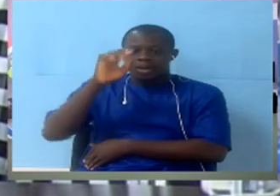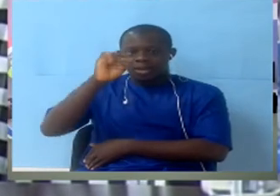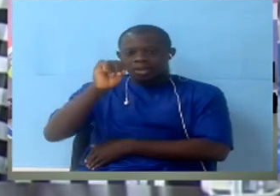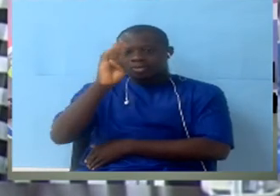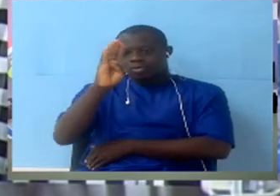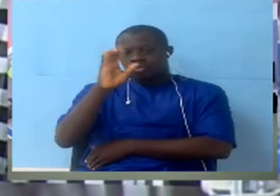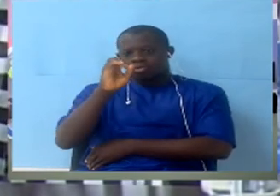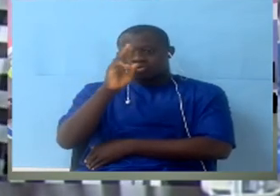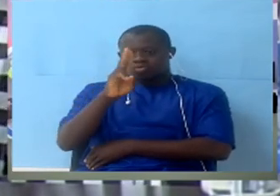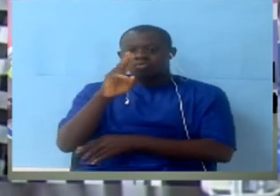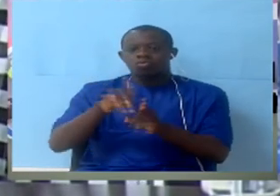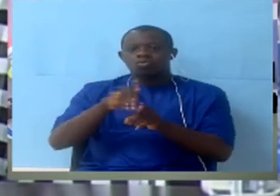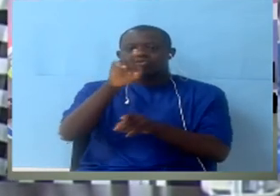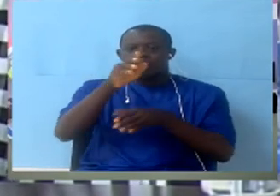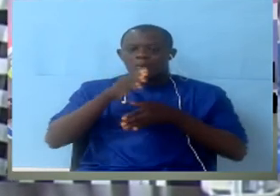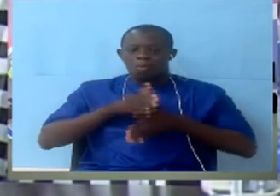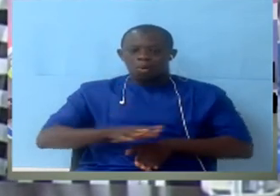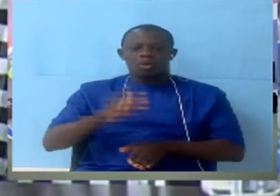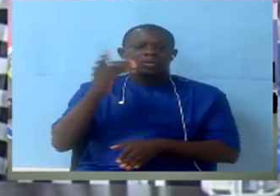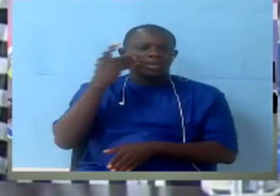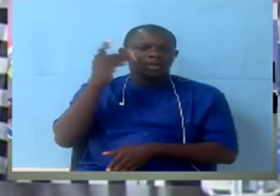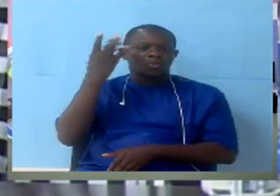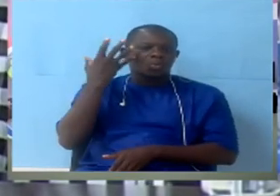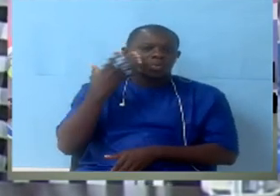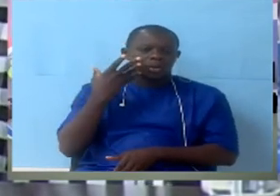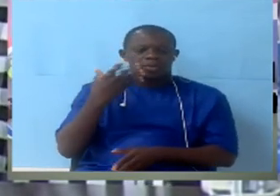is your date of birth? Ila wulu sama mulun jumalti.